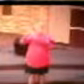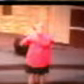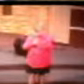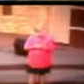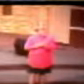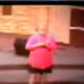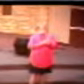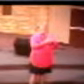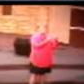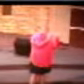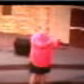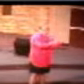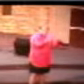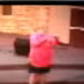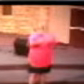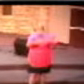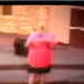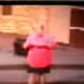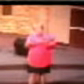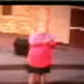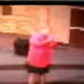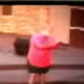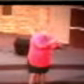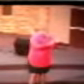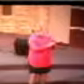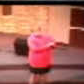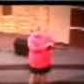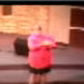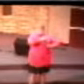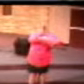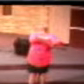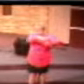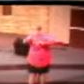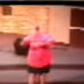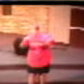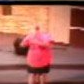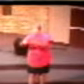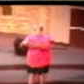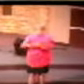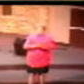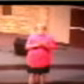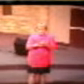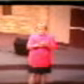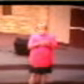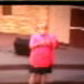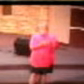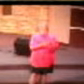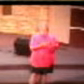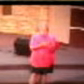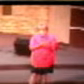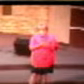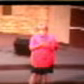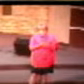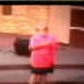on the grill, chopping lettuce and tomatoes and onions, set it all out there, waited, community